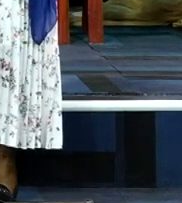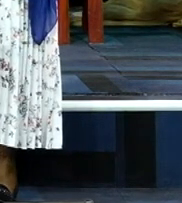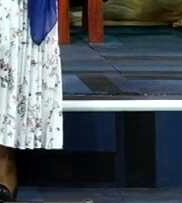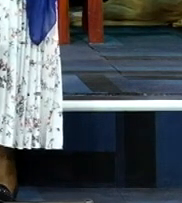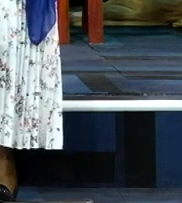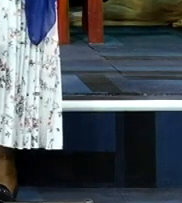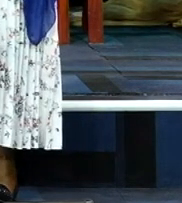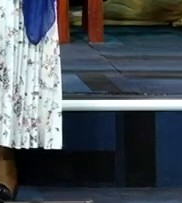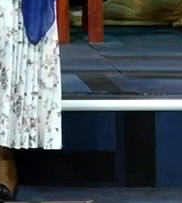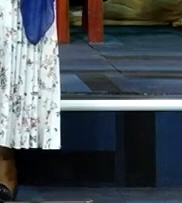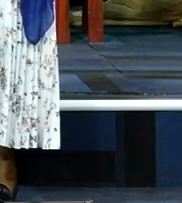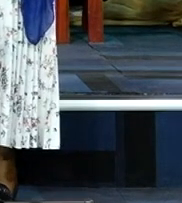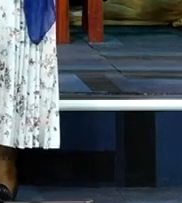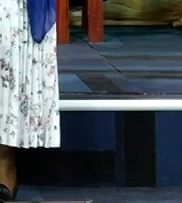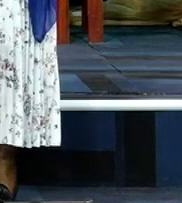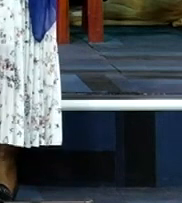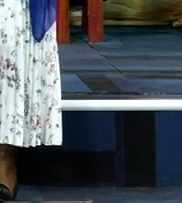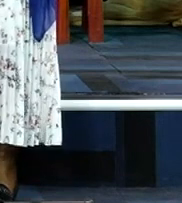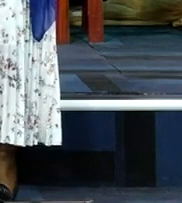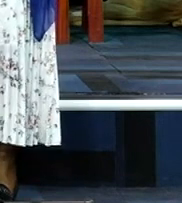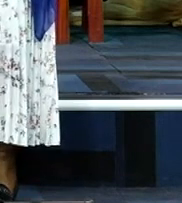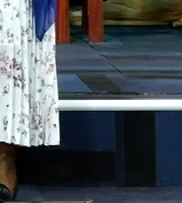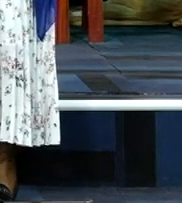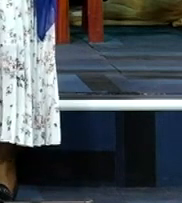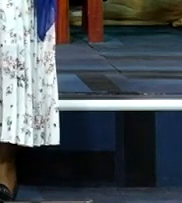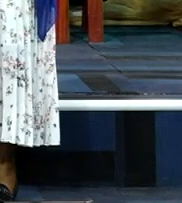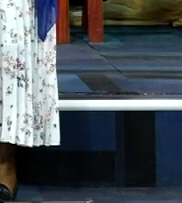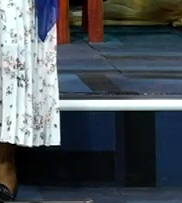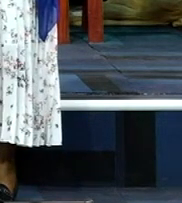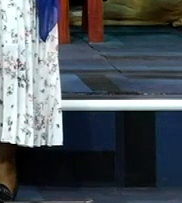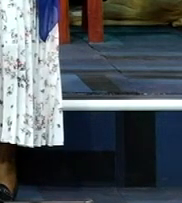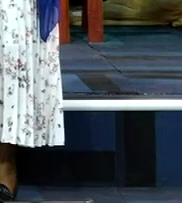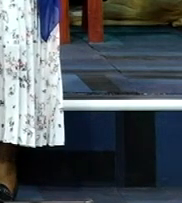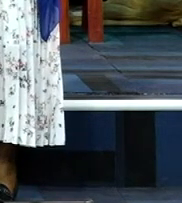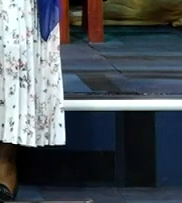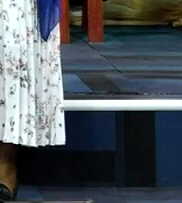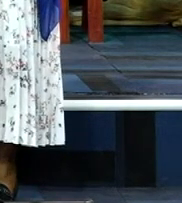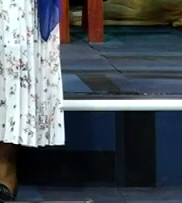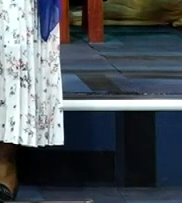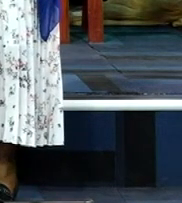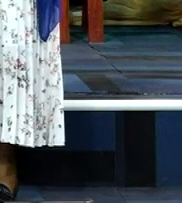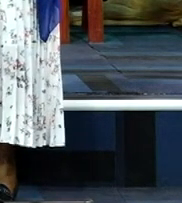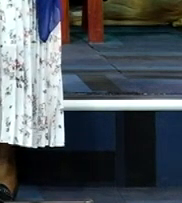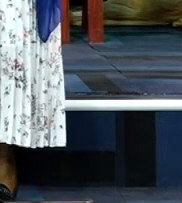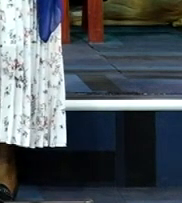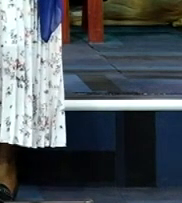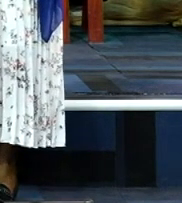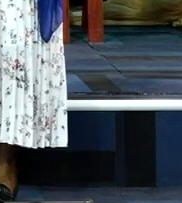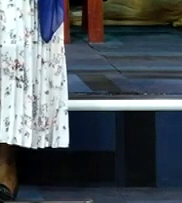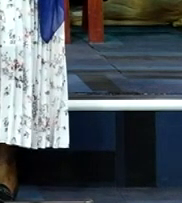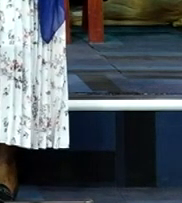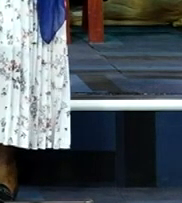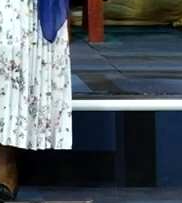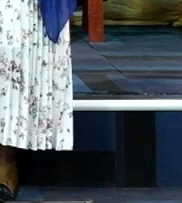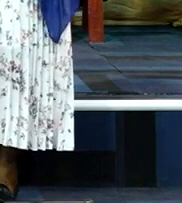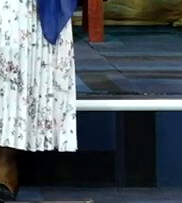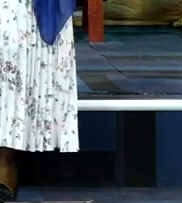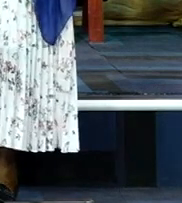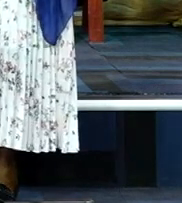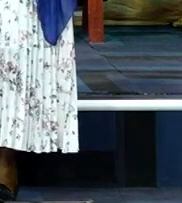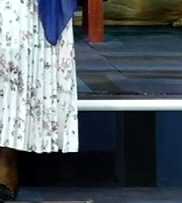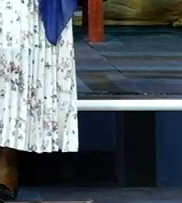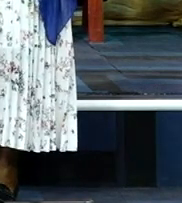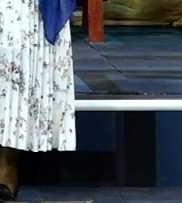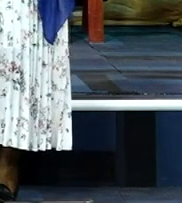It is indeed a joy to be in the house of the Lord. I pray for those who are still on the